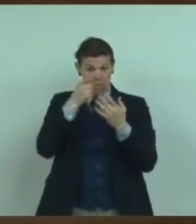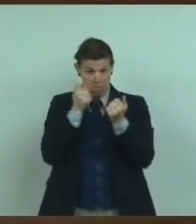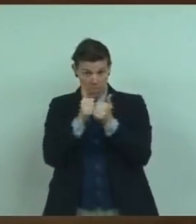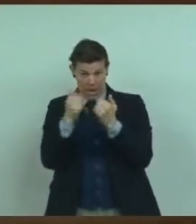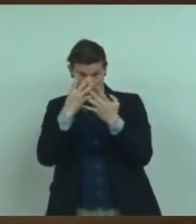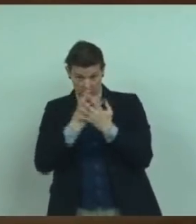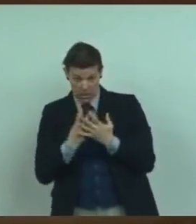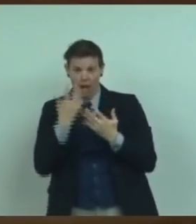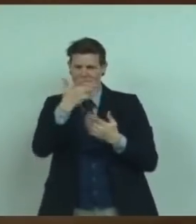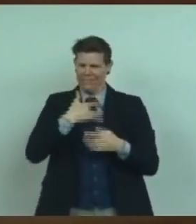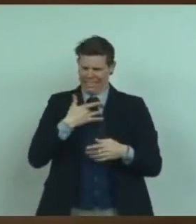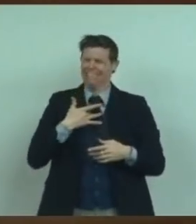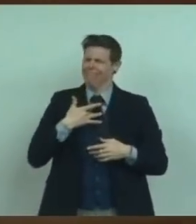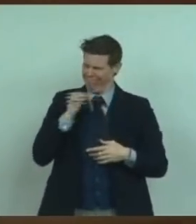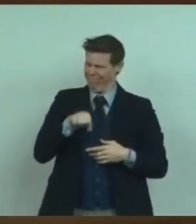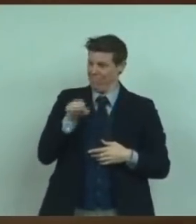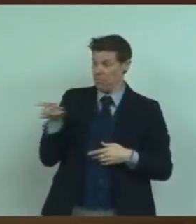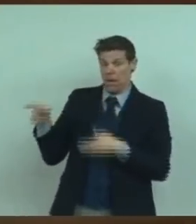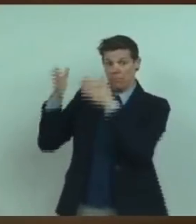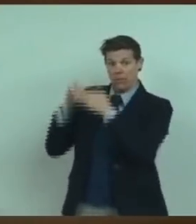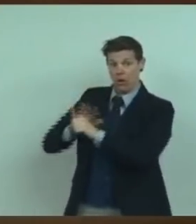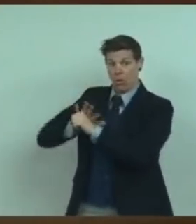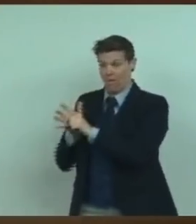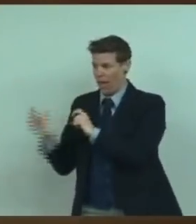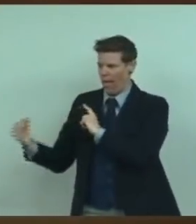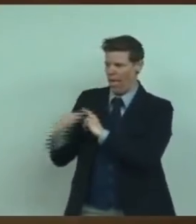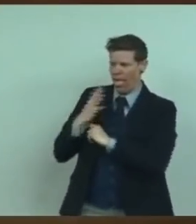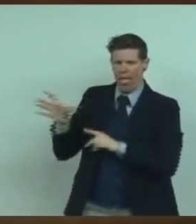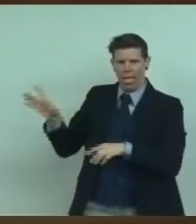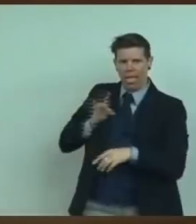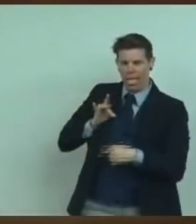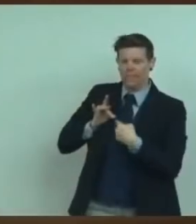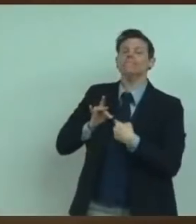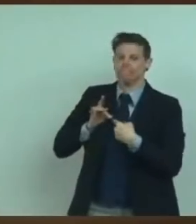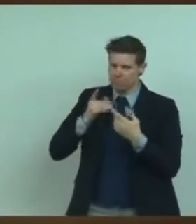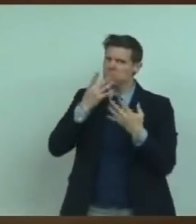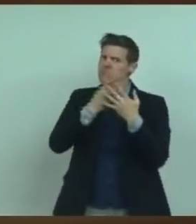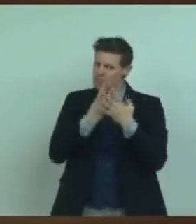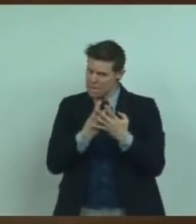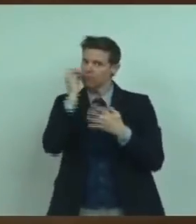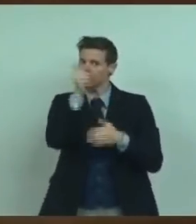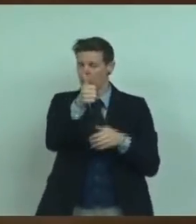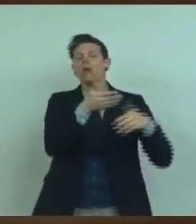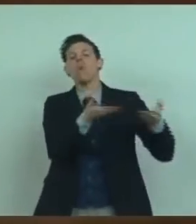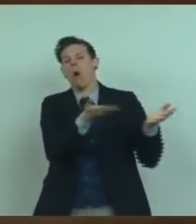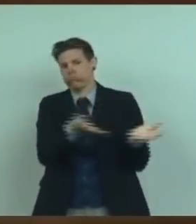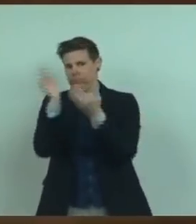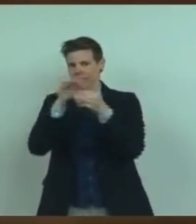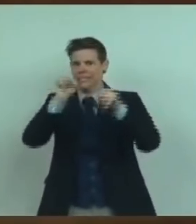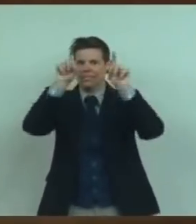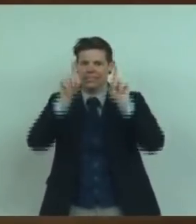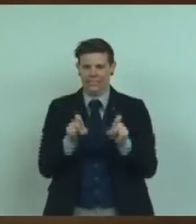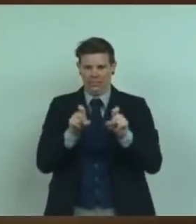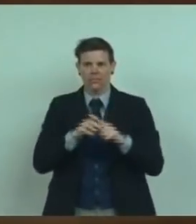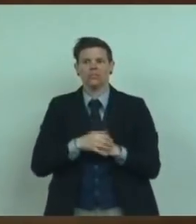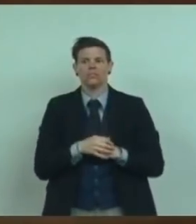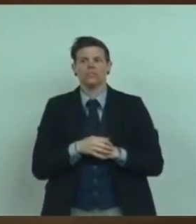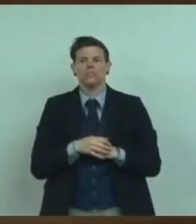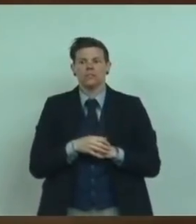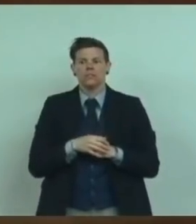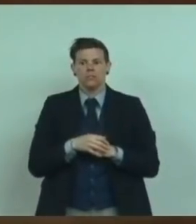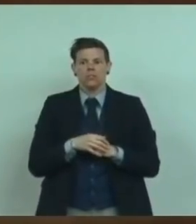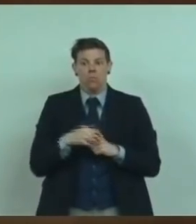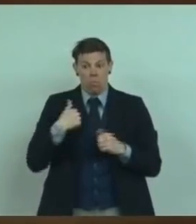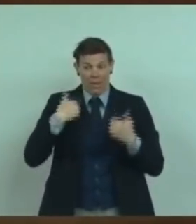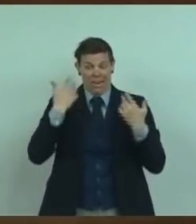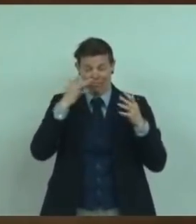in our laboratories. SLD received 800 specimens yesterday, and TriCore is over 1,000. We continue to work